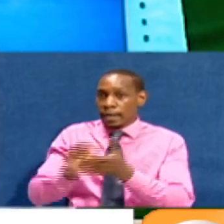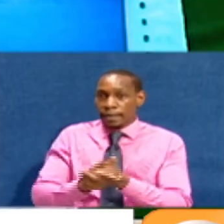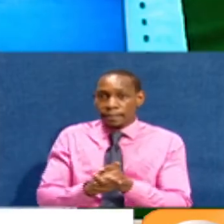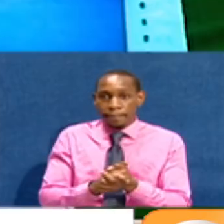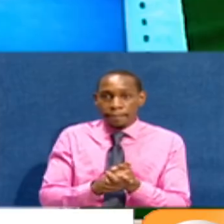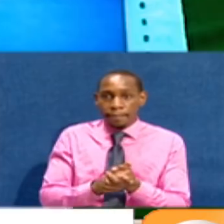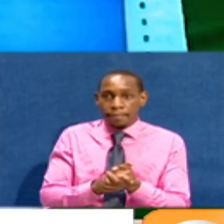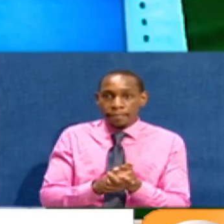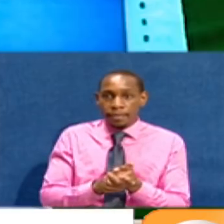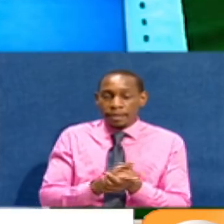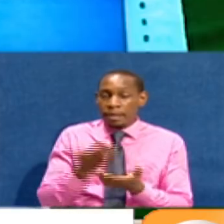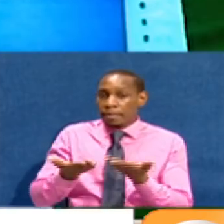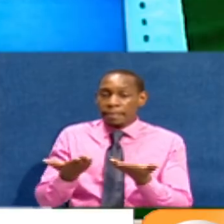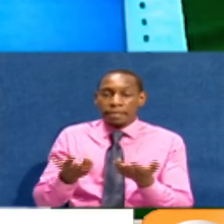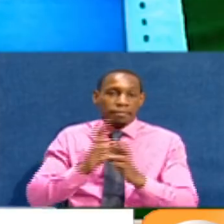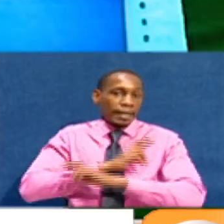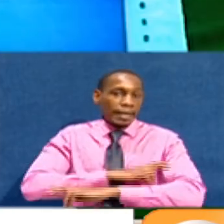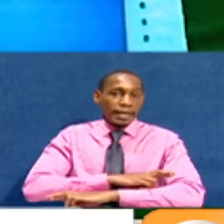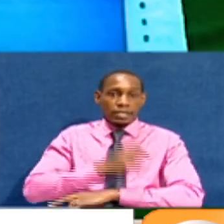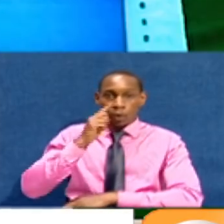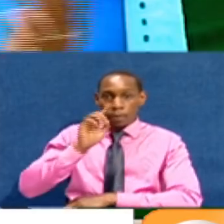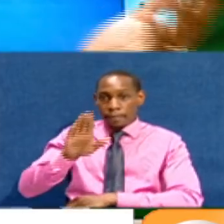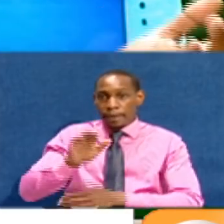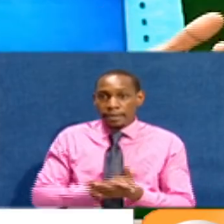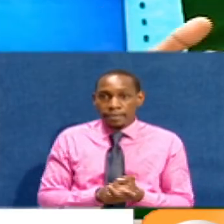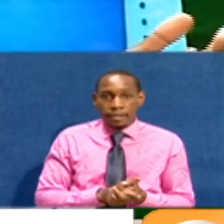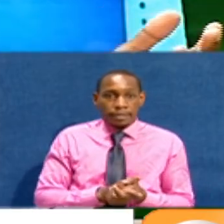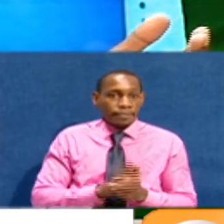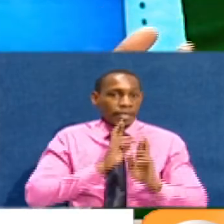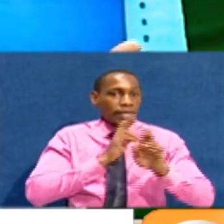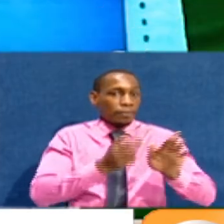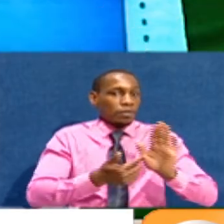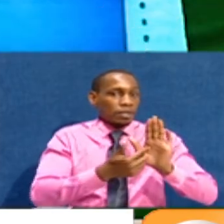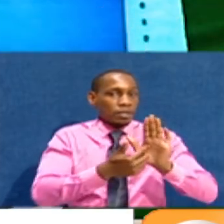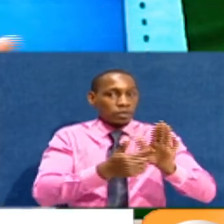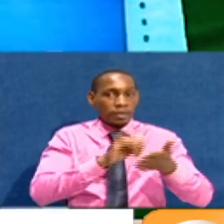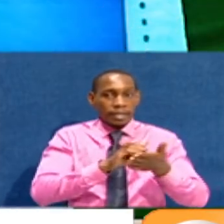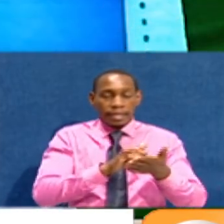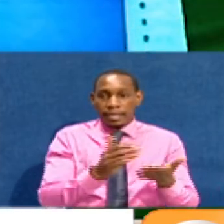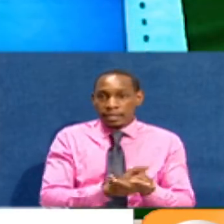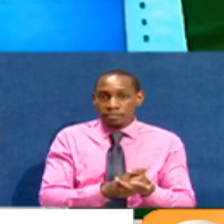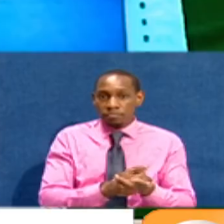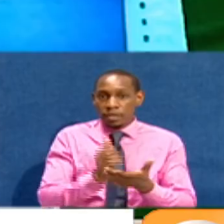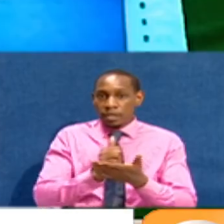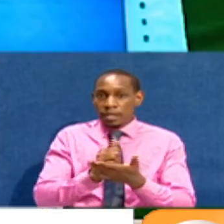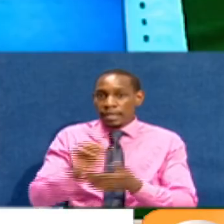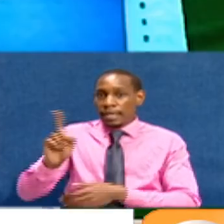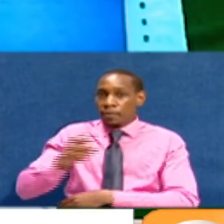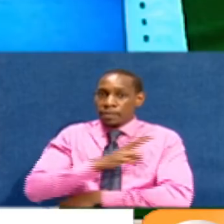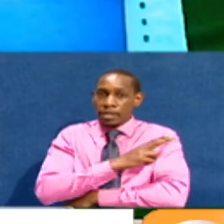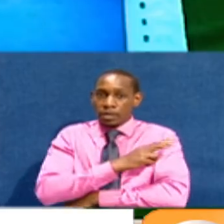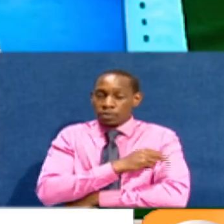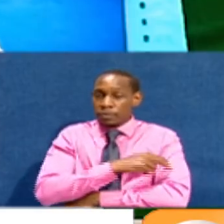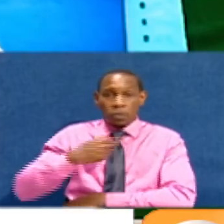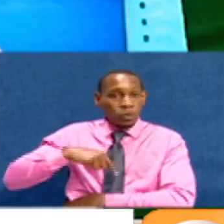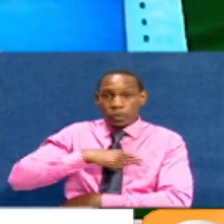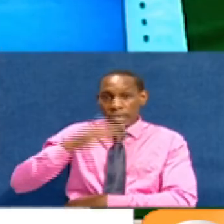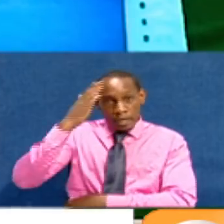in Chato, just taking a break in his home. There are reports that he is in Nairobi, some hospital, we do not